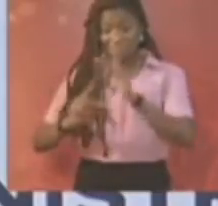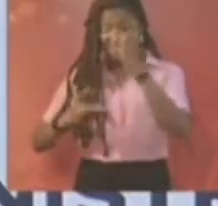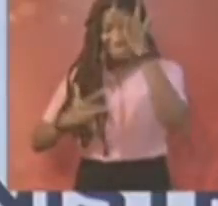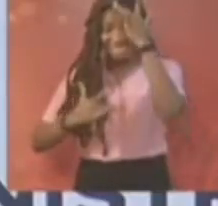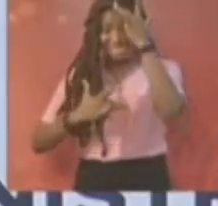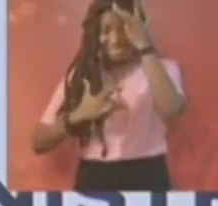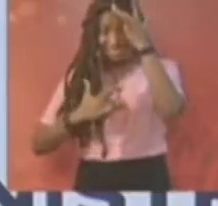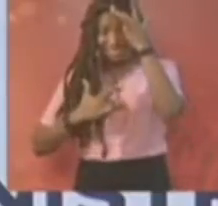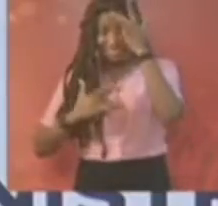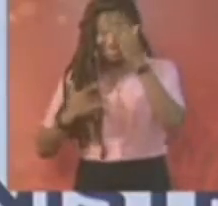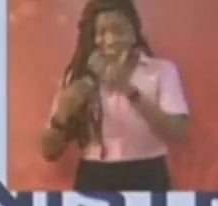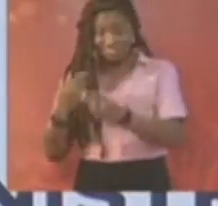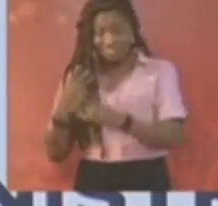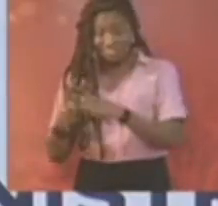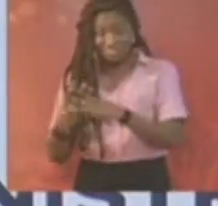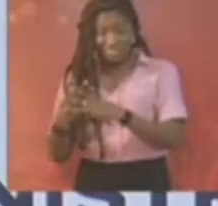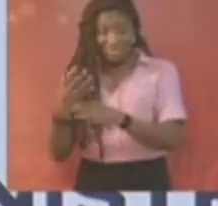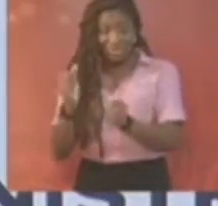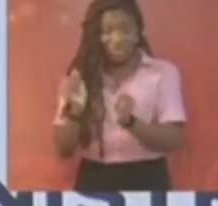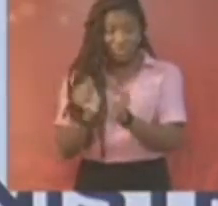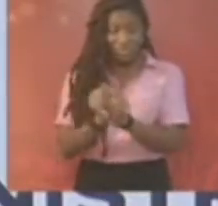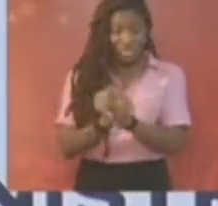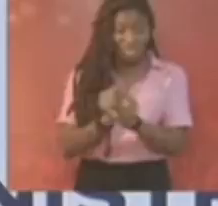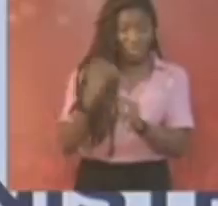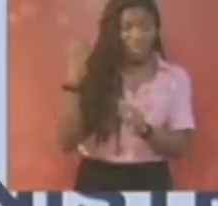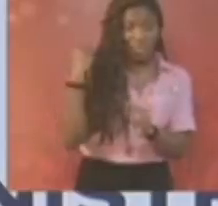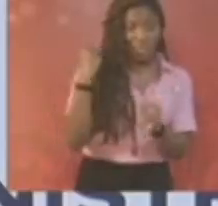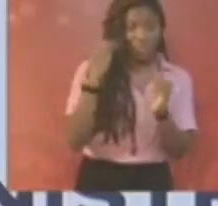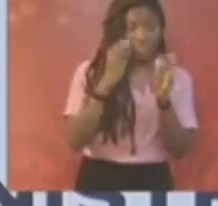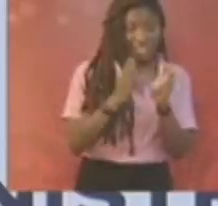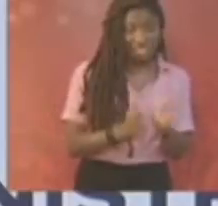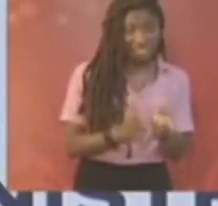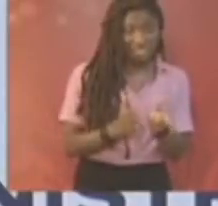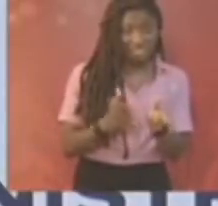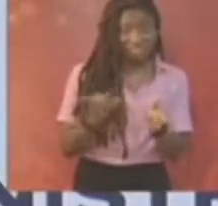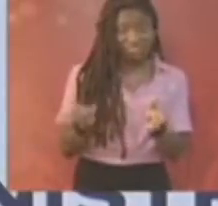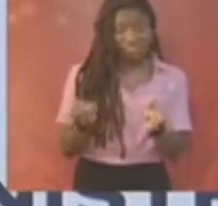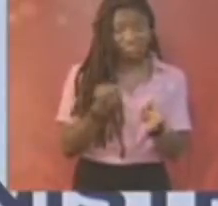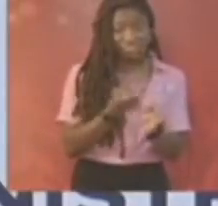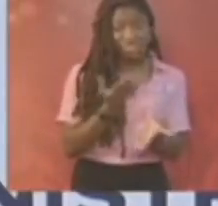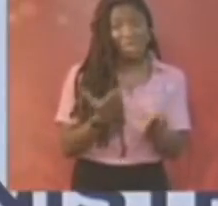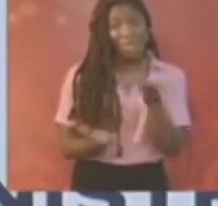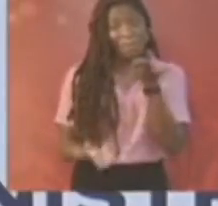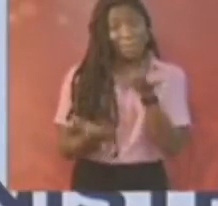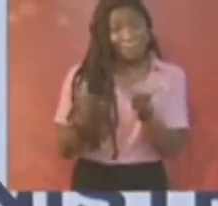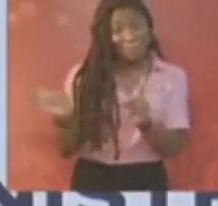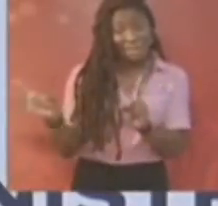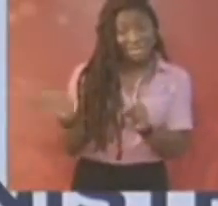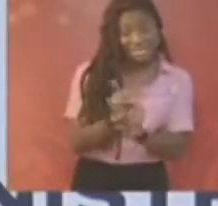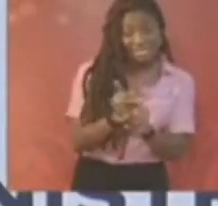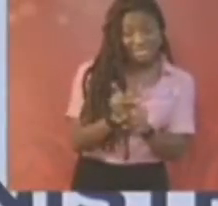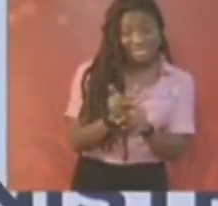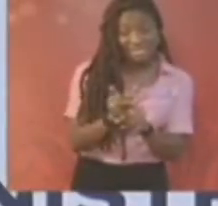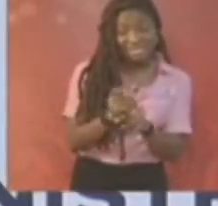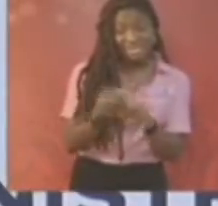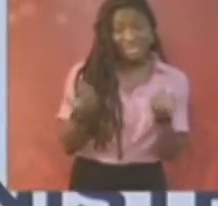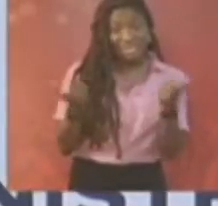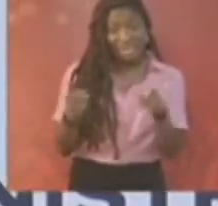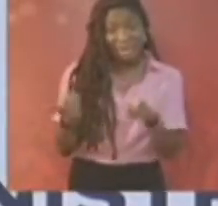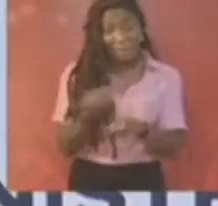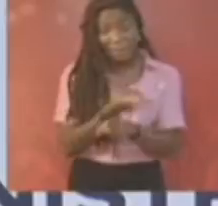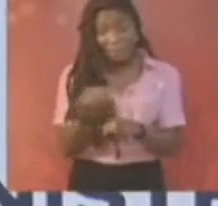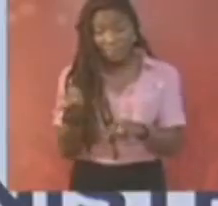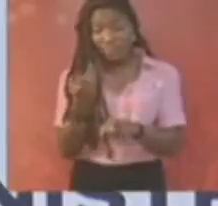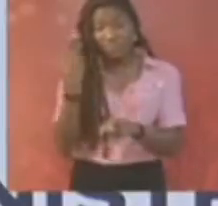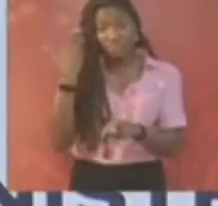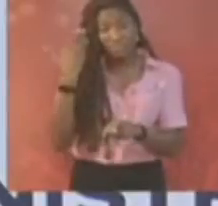and the population of officers, that there can possibly be both sets of individuals infected. With regard to if they're being held